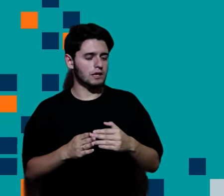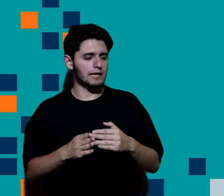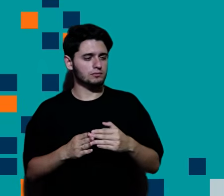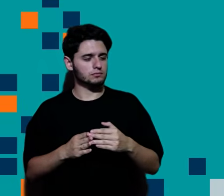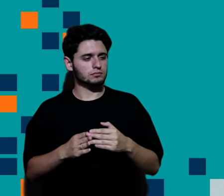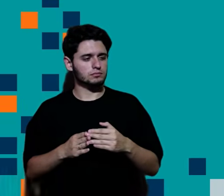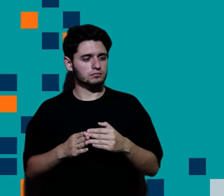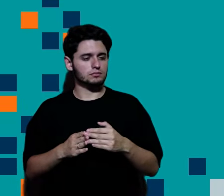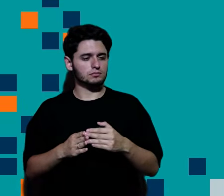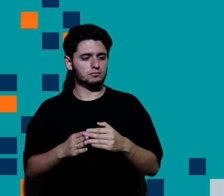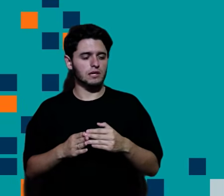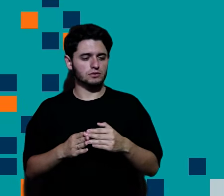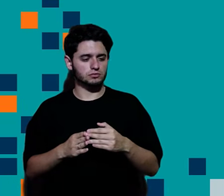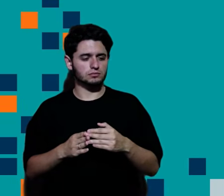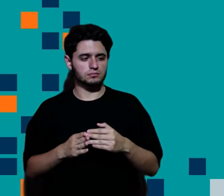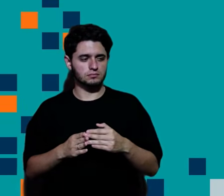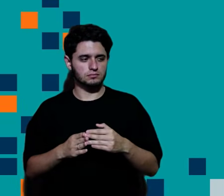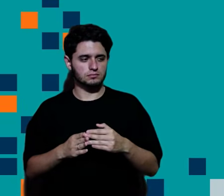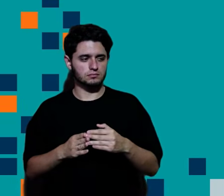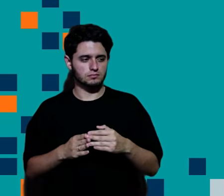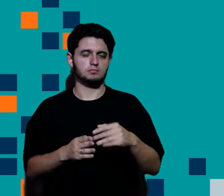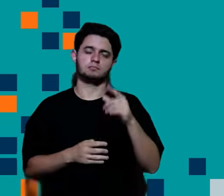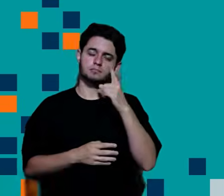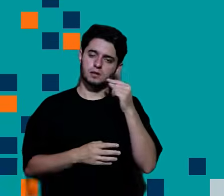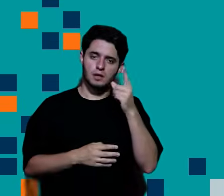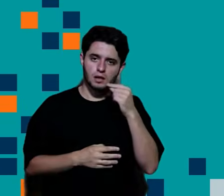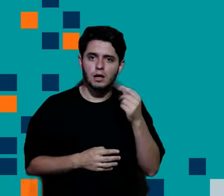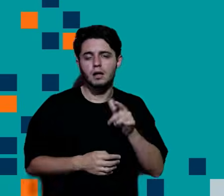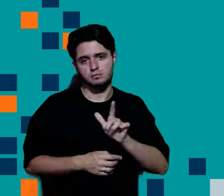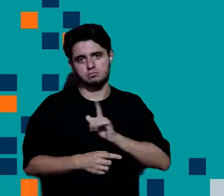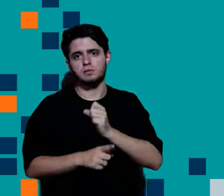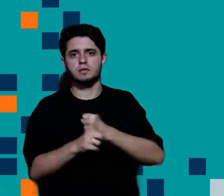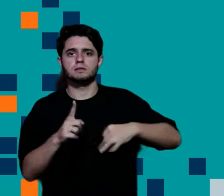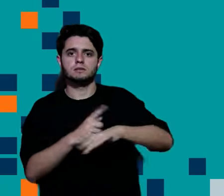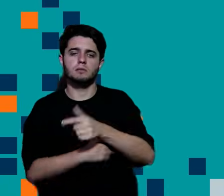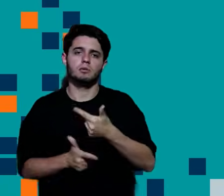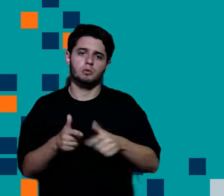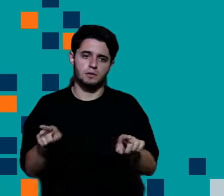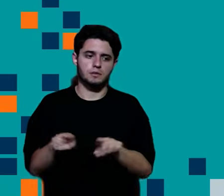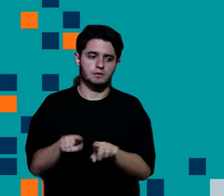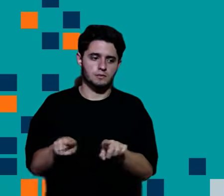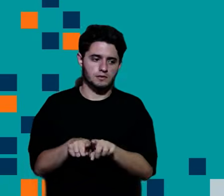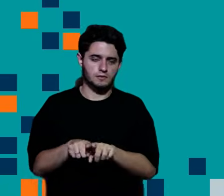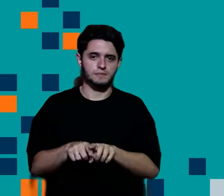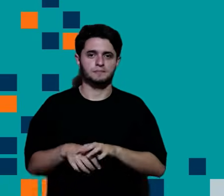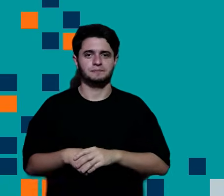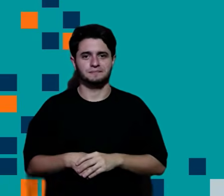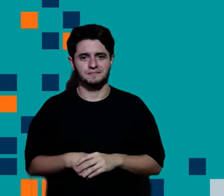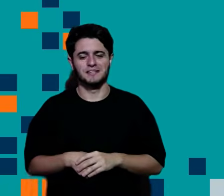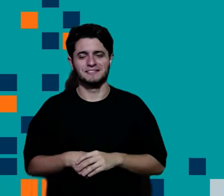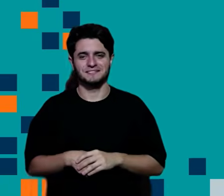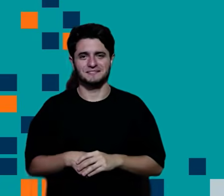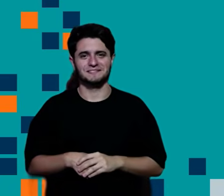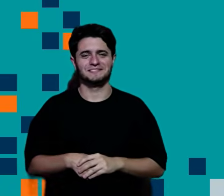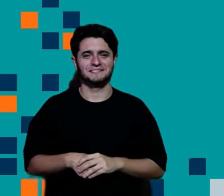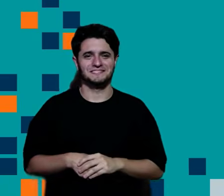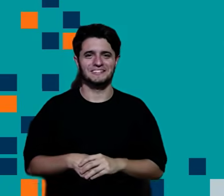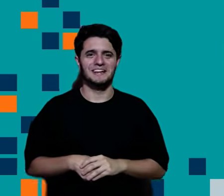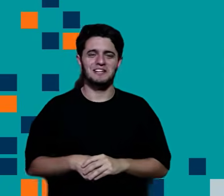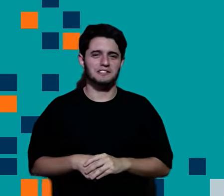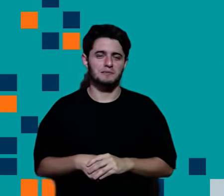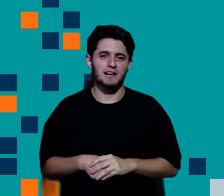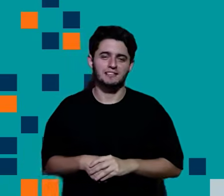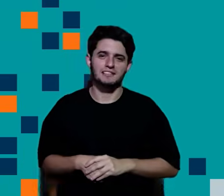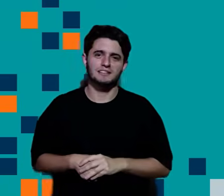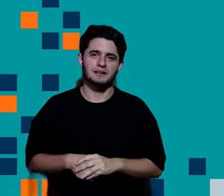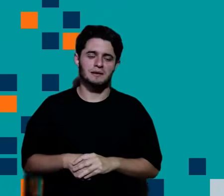and solving problems and tests. And in fact, they lived longer. These mice as a result of the change of the